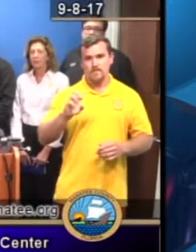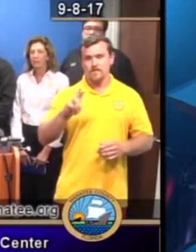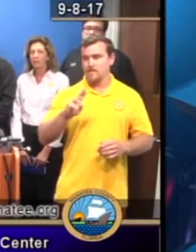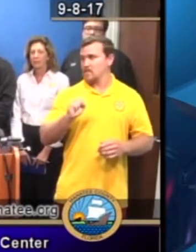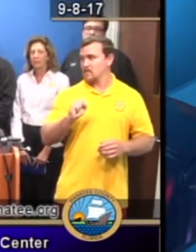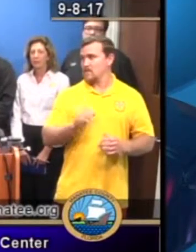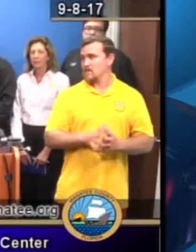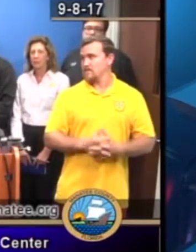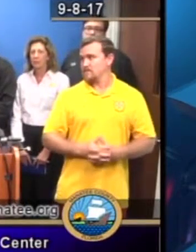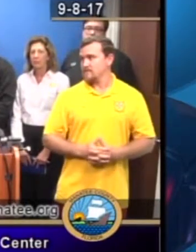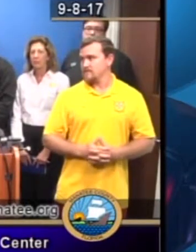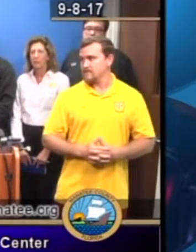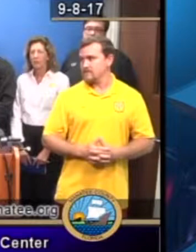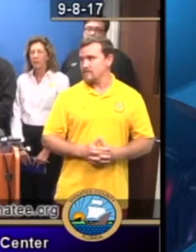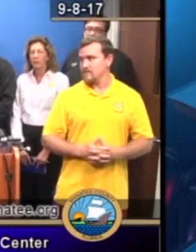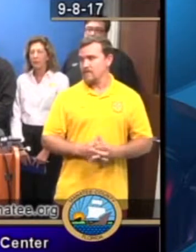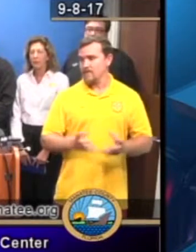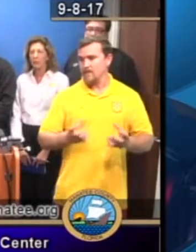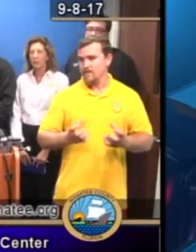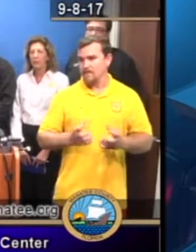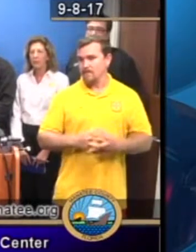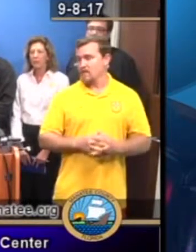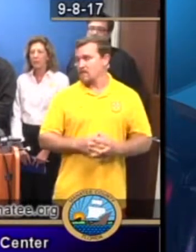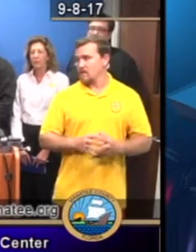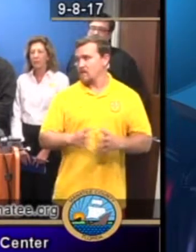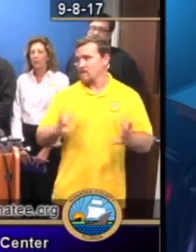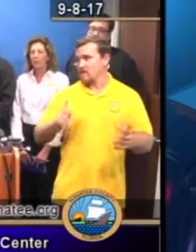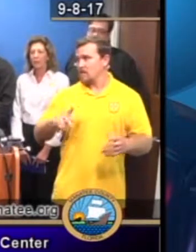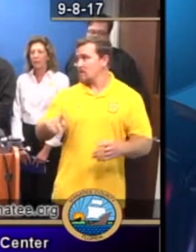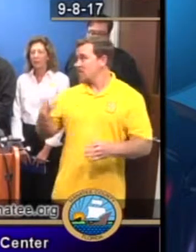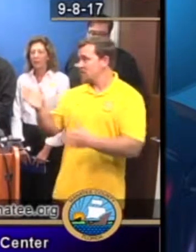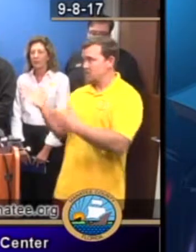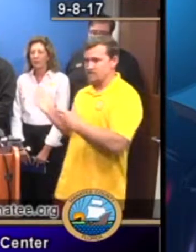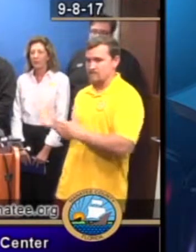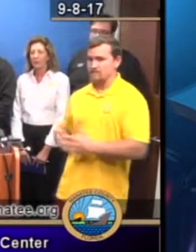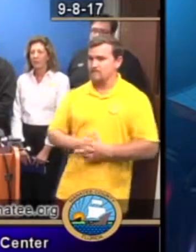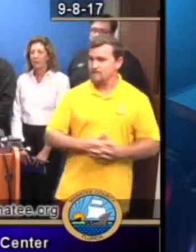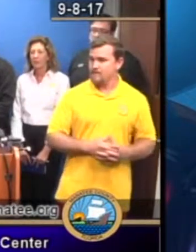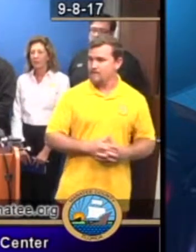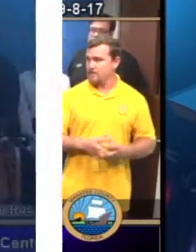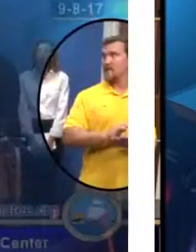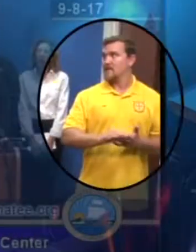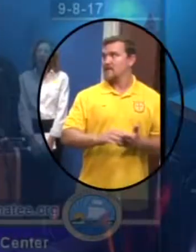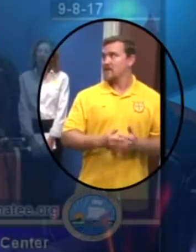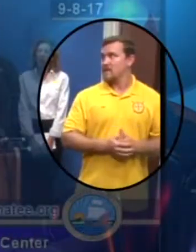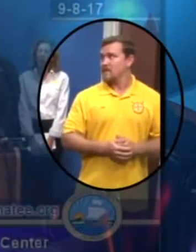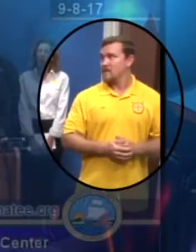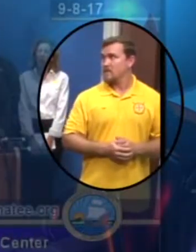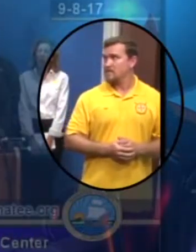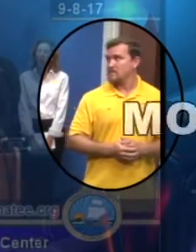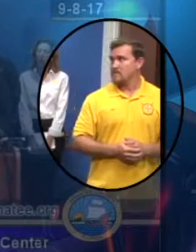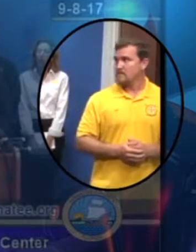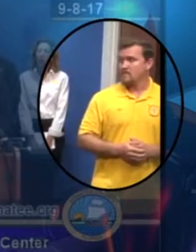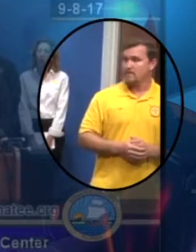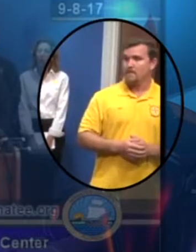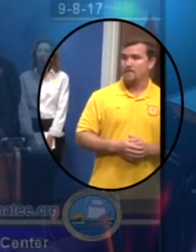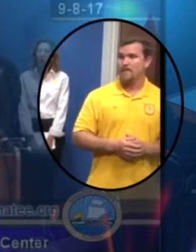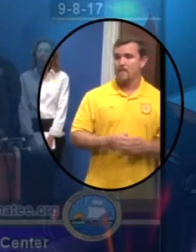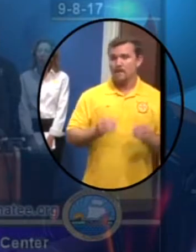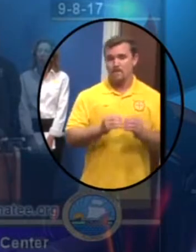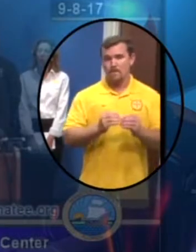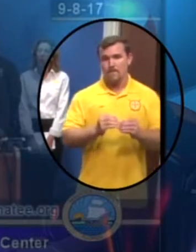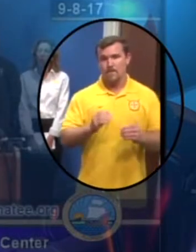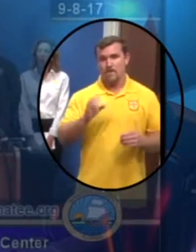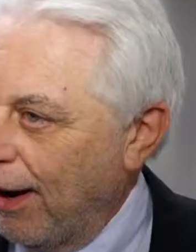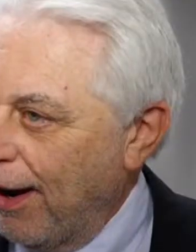interpreter butchered important evacuation orders. He stopped frequently throughout the broadcast, signing words like pizza, monster,